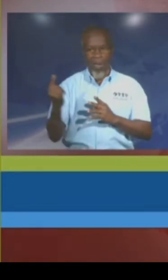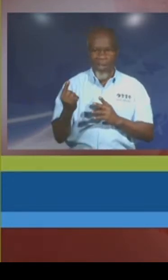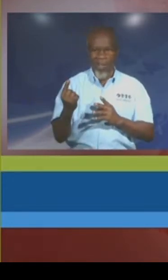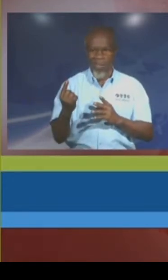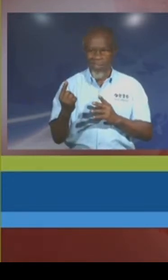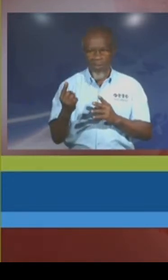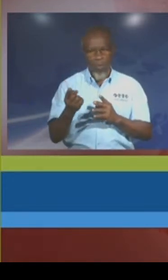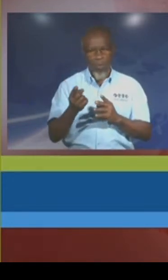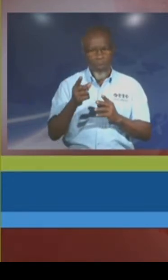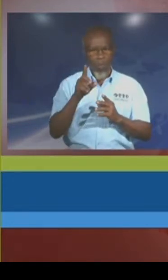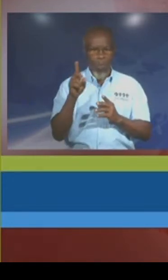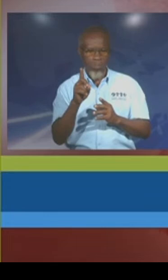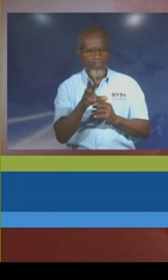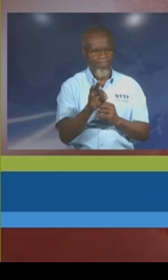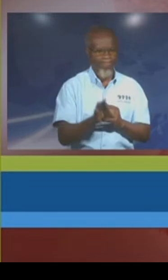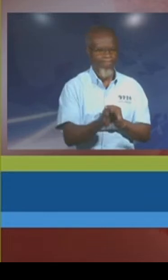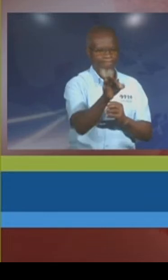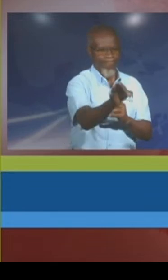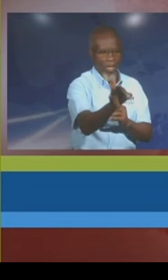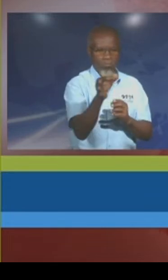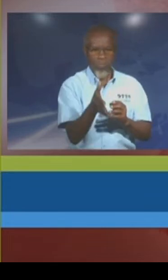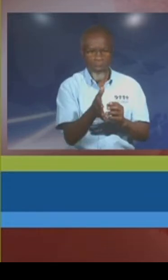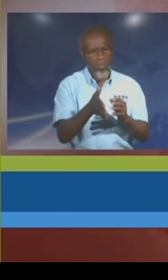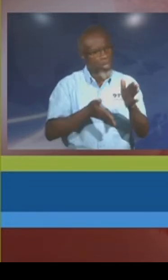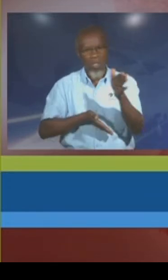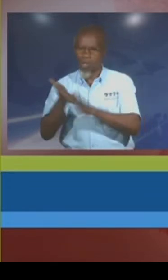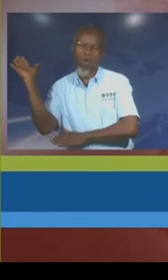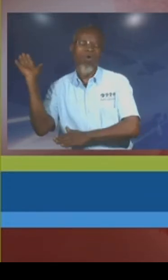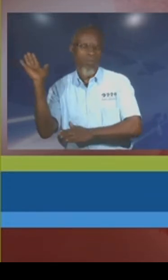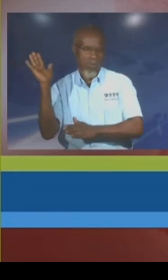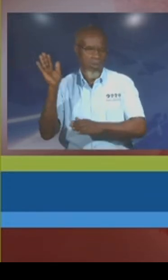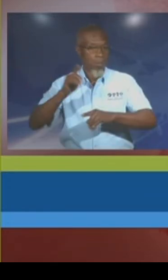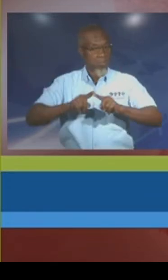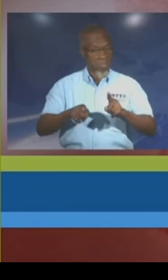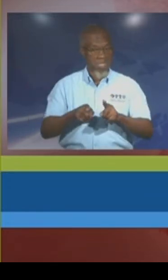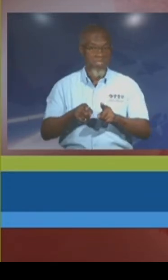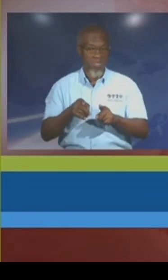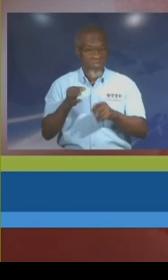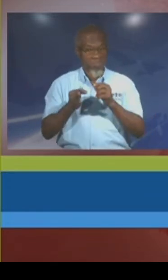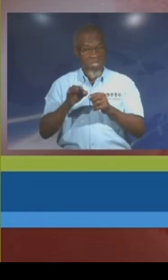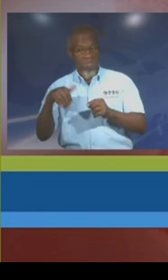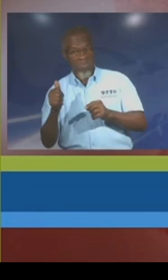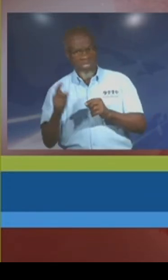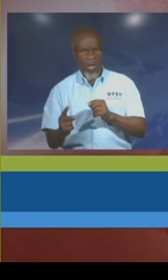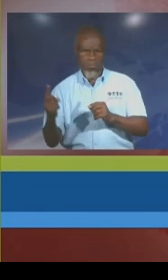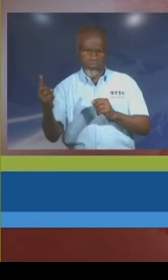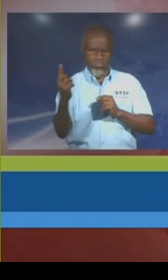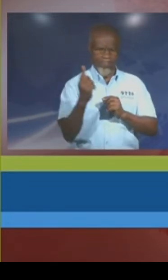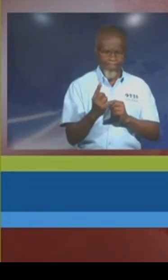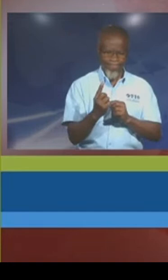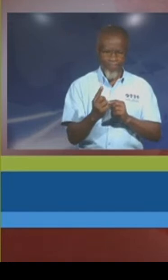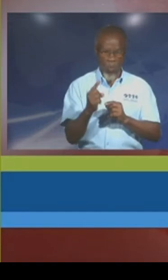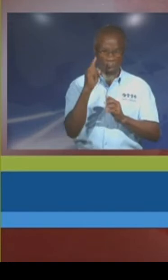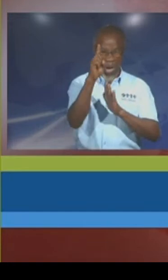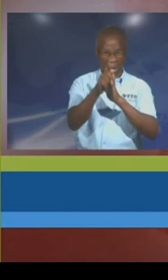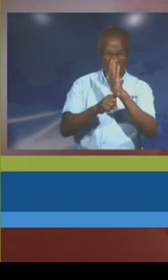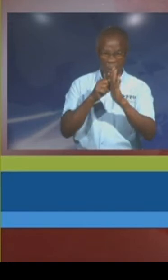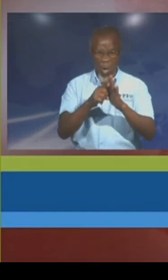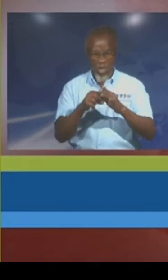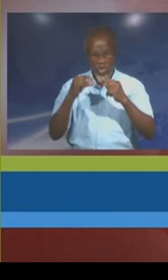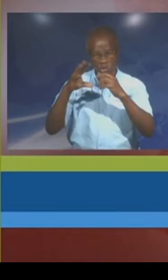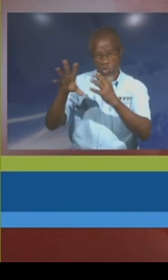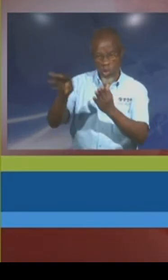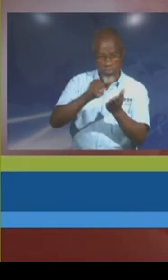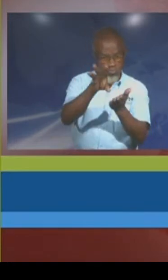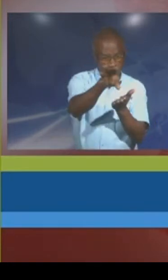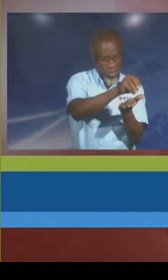level of risk of someone that comes in with an entire family and spends about an hour shopping. Next slide.